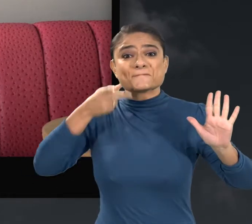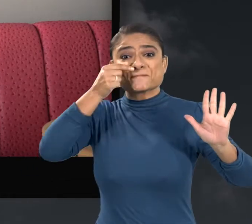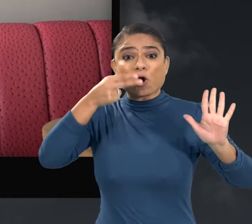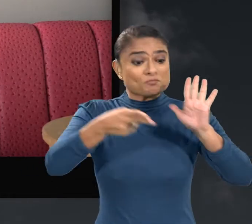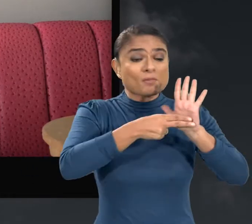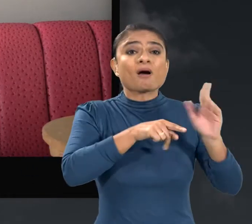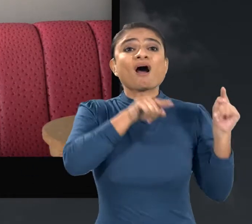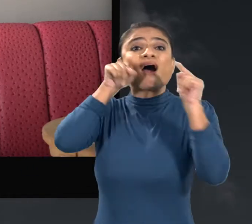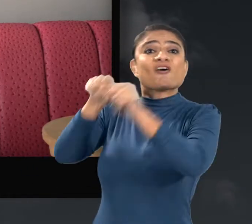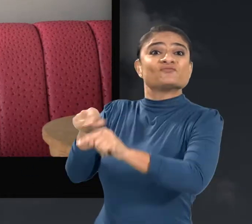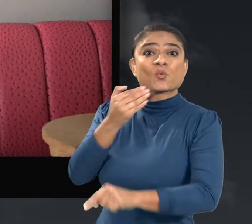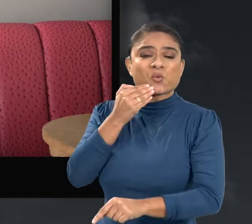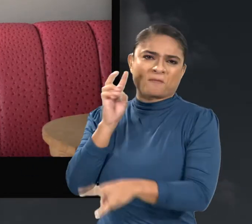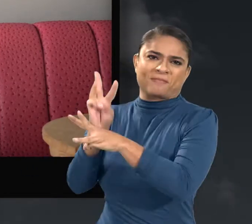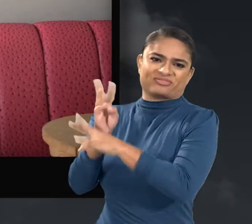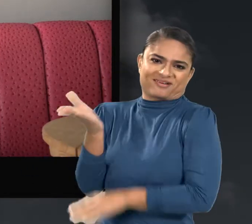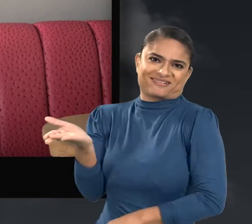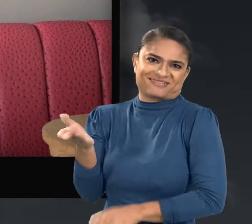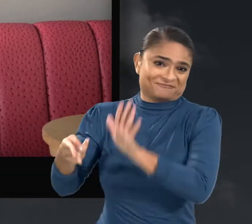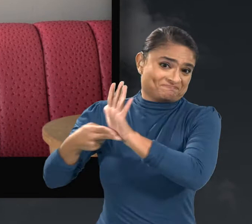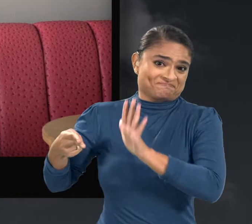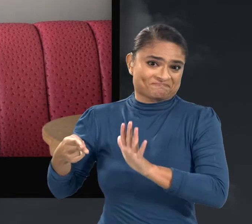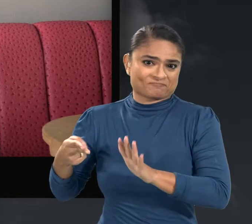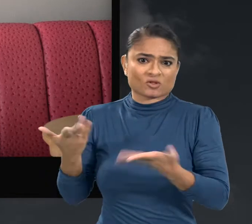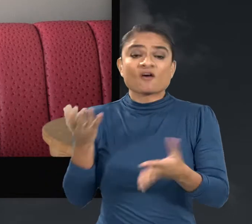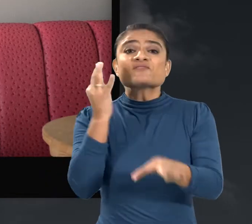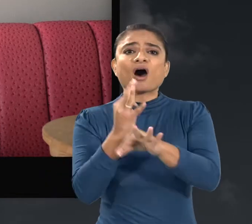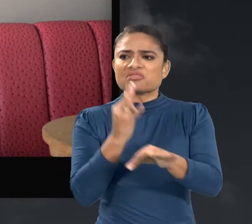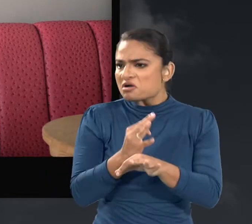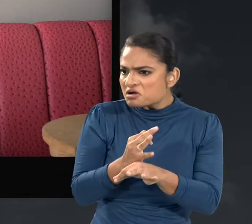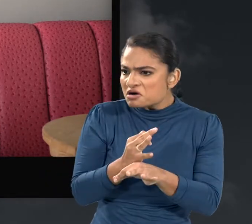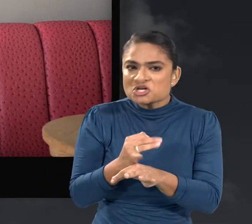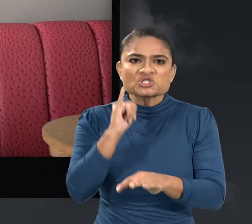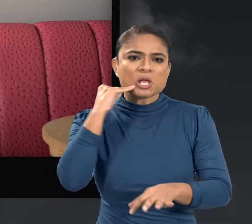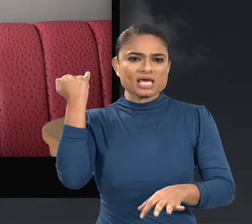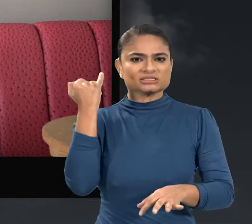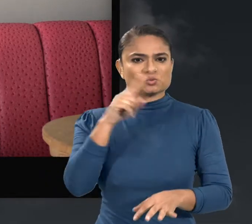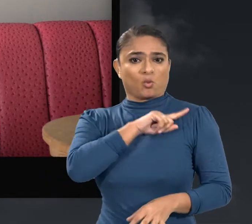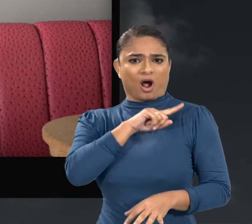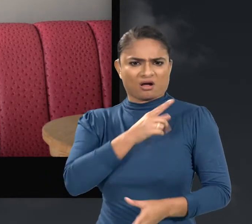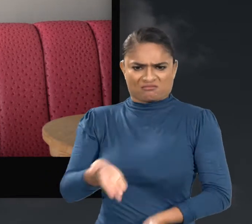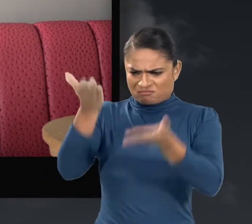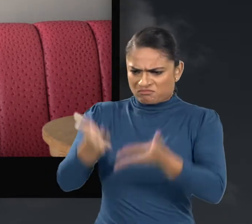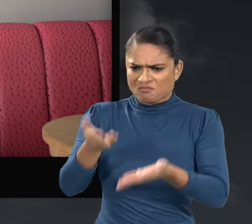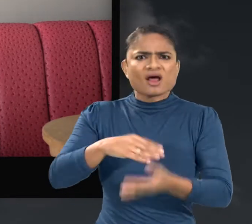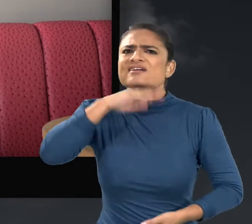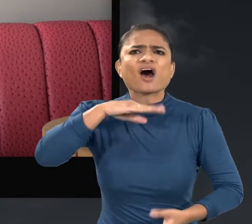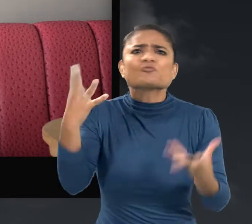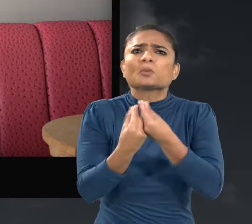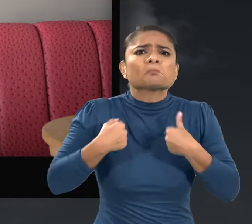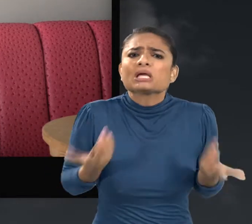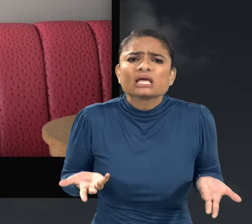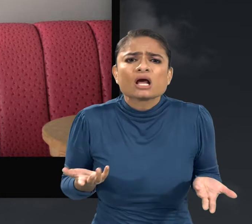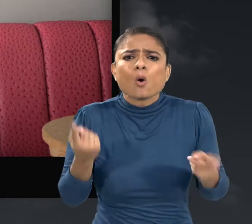one parent, and it is normally the mother. So the father gets jealous. He's like, you're not spending enough time